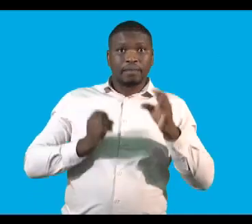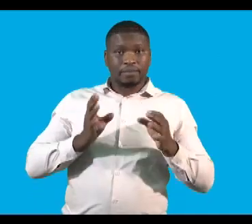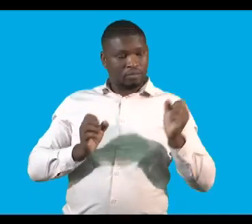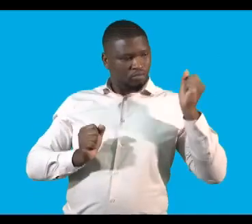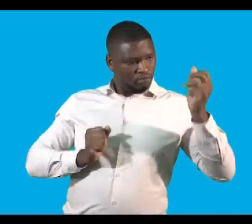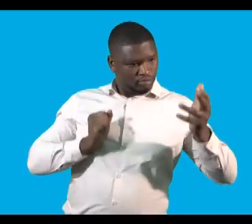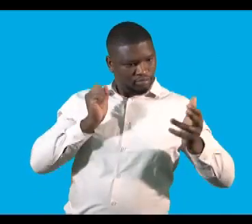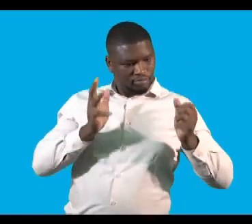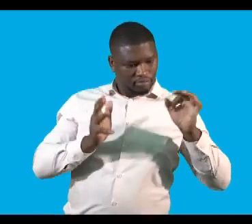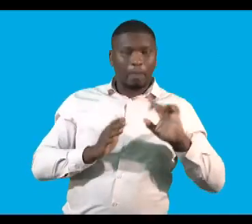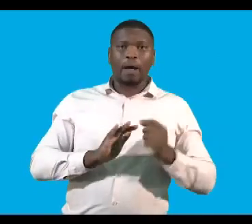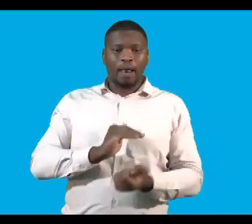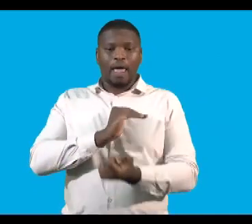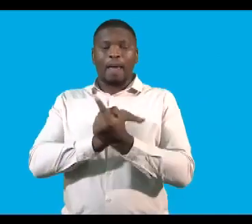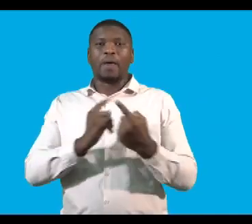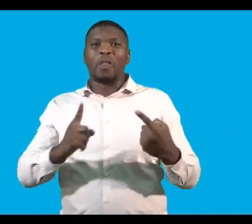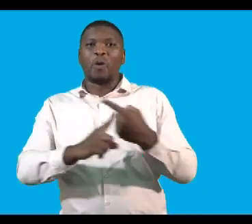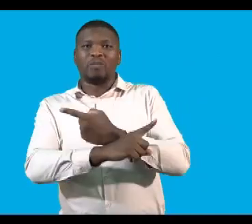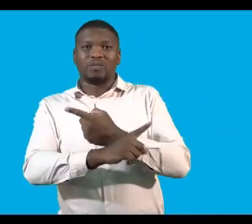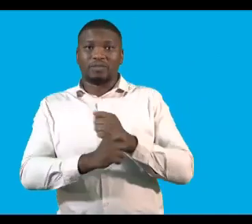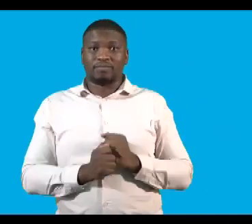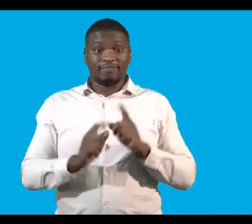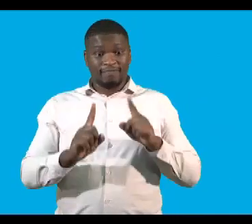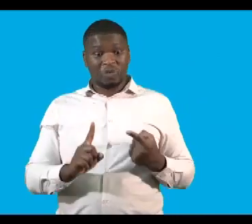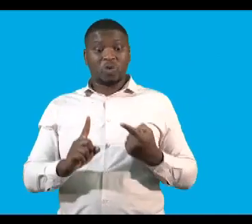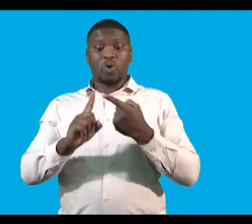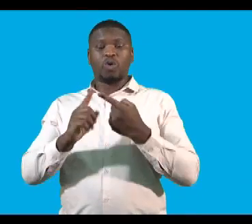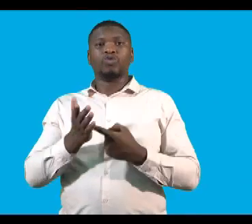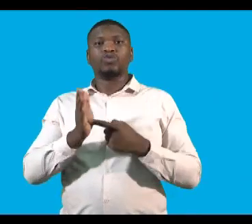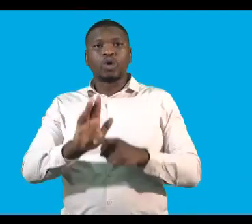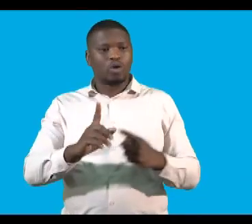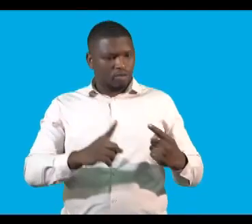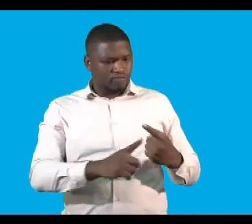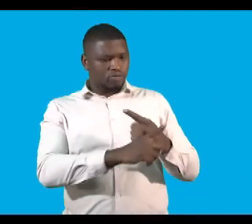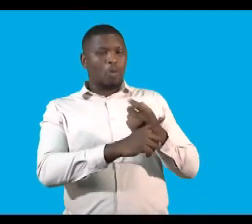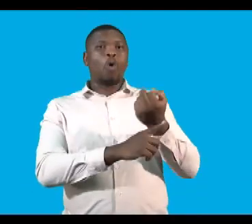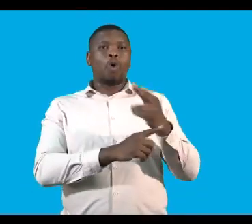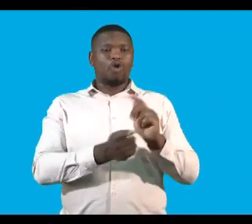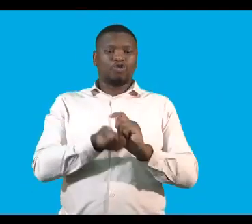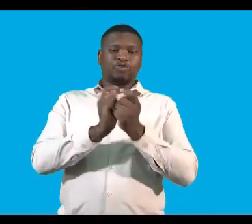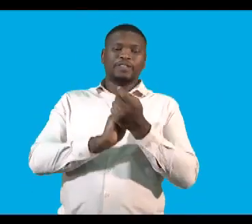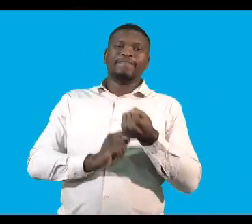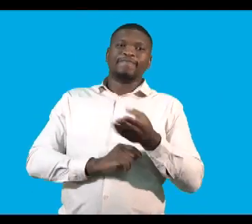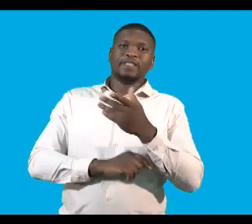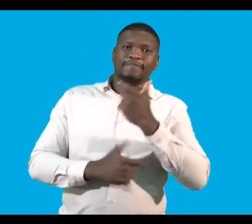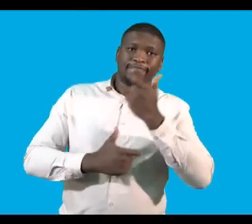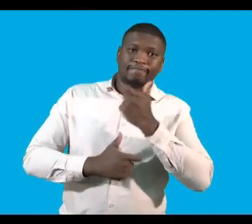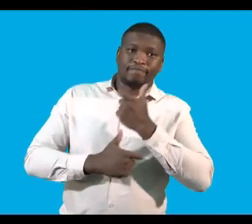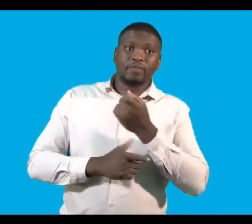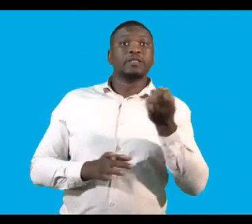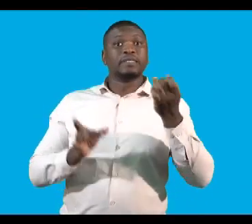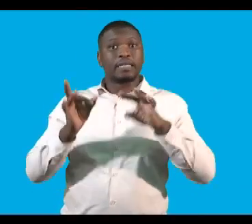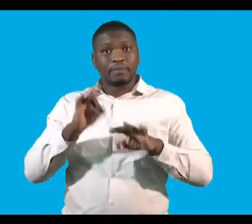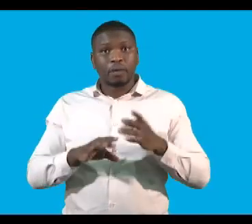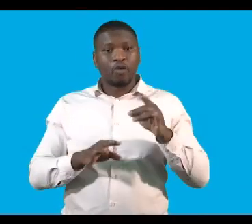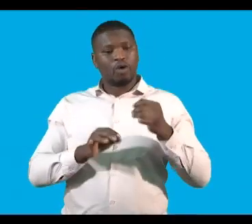said but the opposite is meant. The purpose is to highlight contradictions or create humorous twists, often